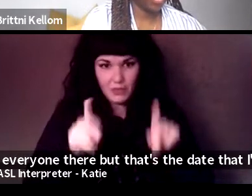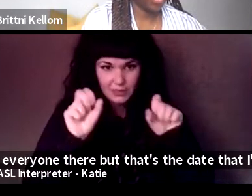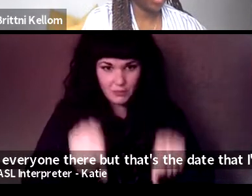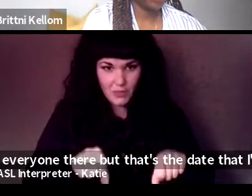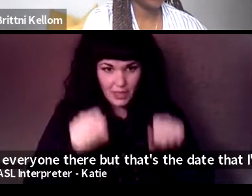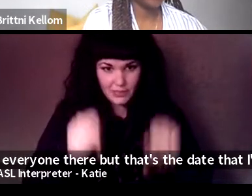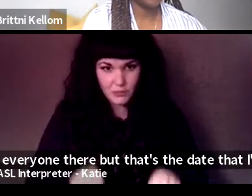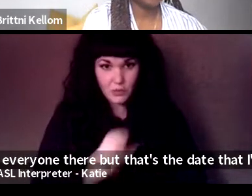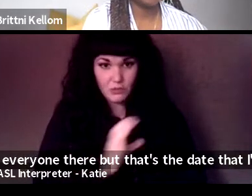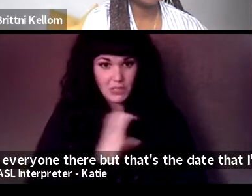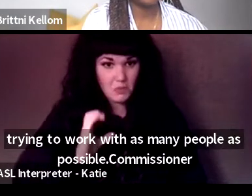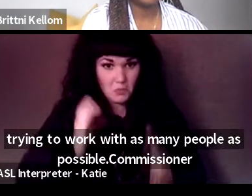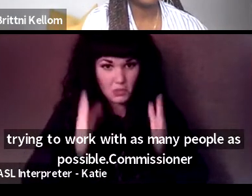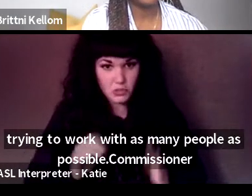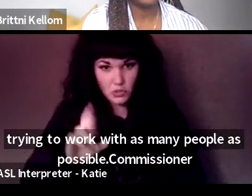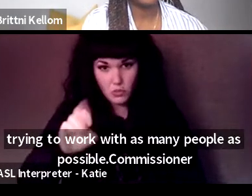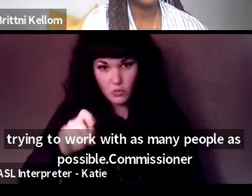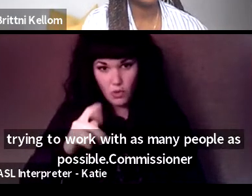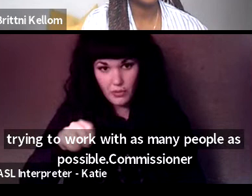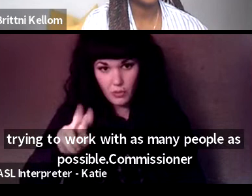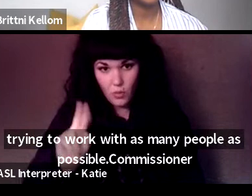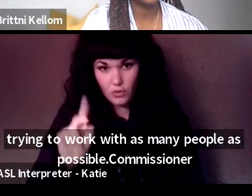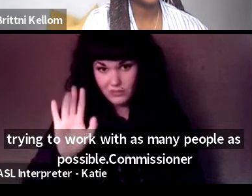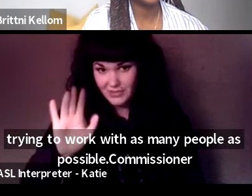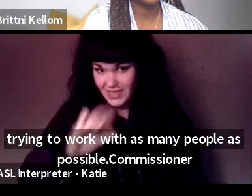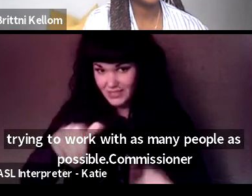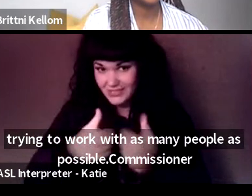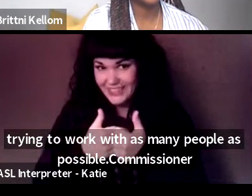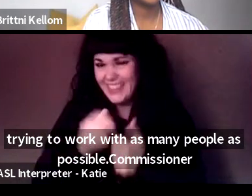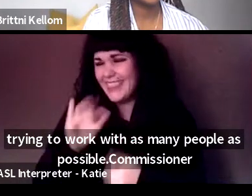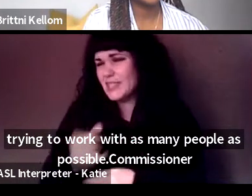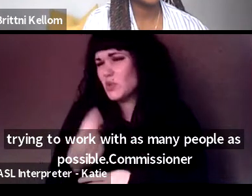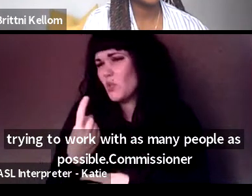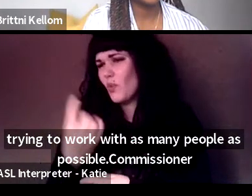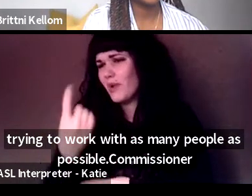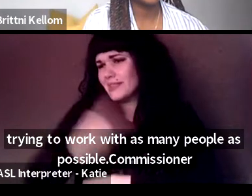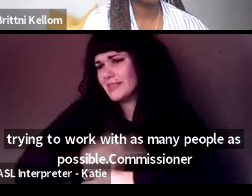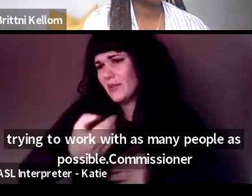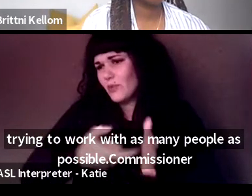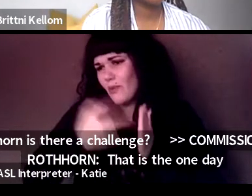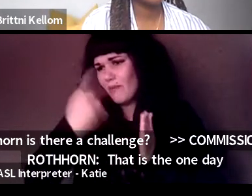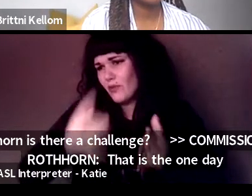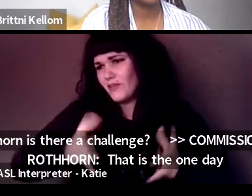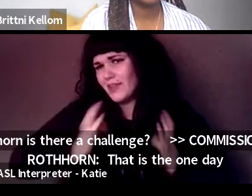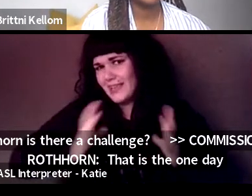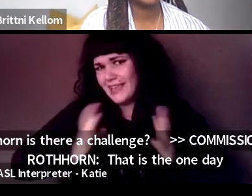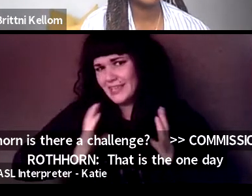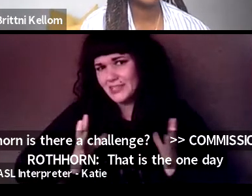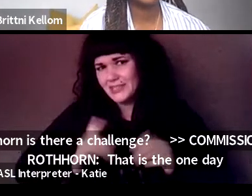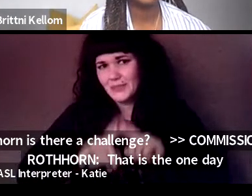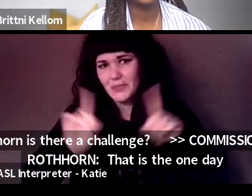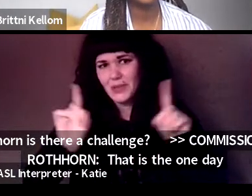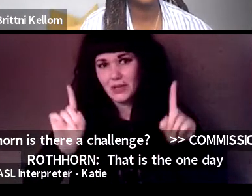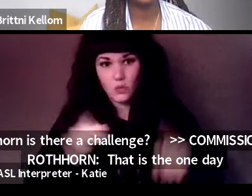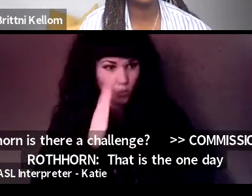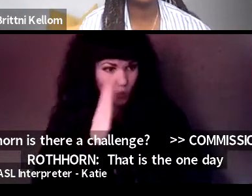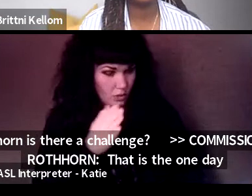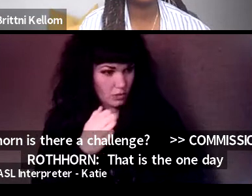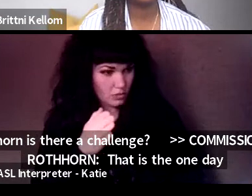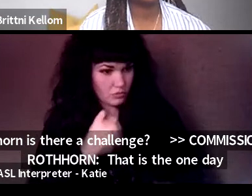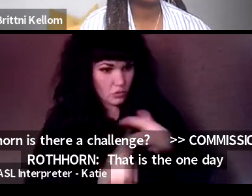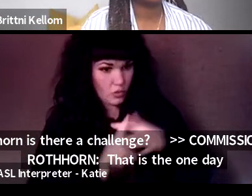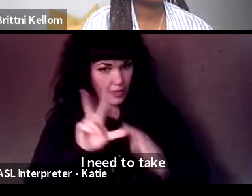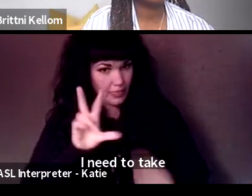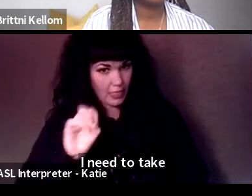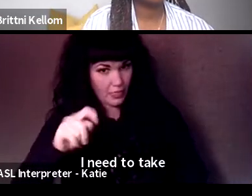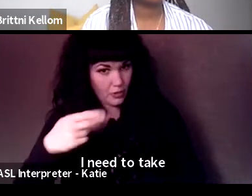there a challenge? That's the one day that I need to take vacation. But I can. Will you be there the 30th?